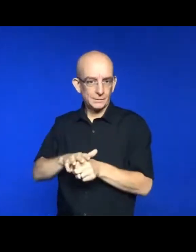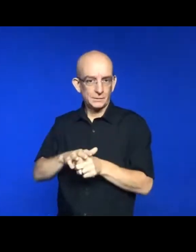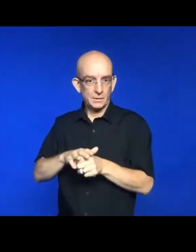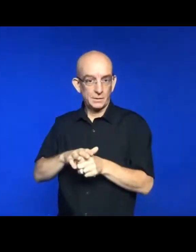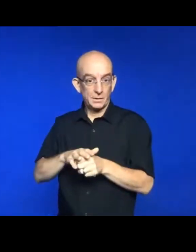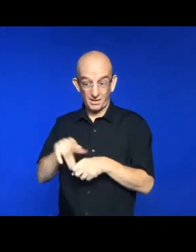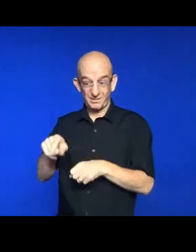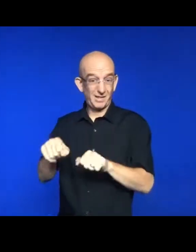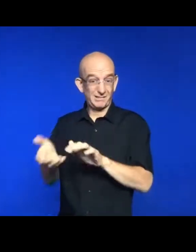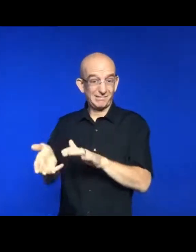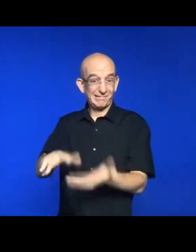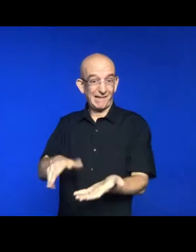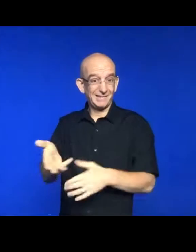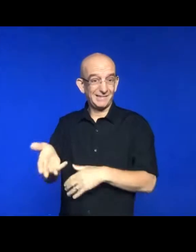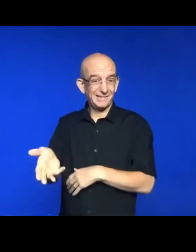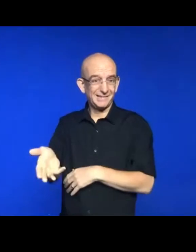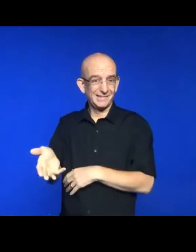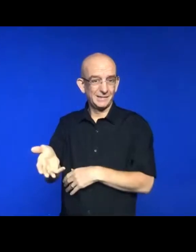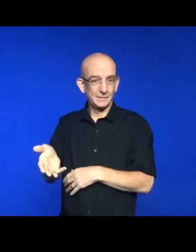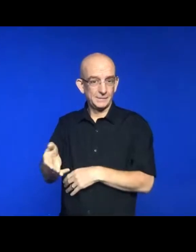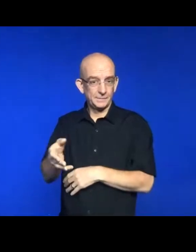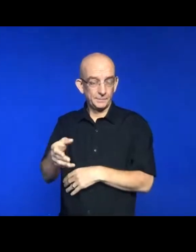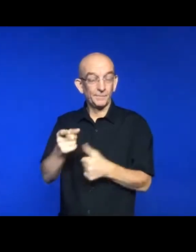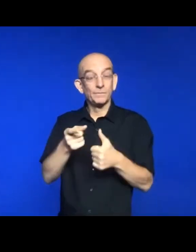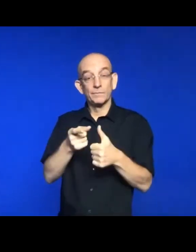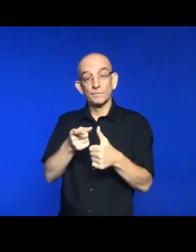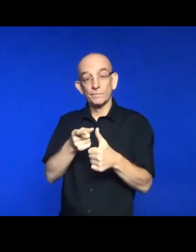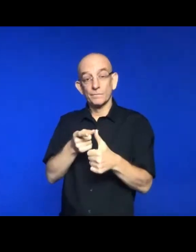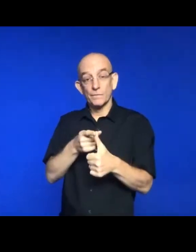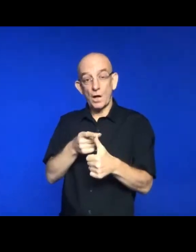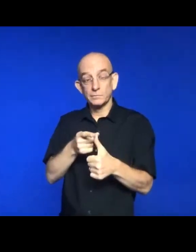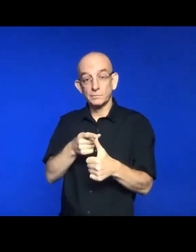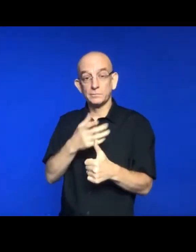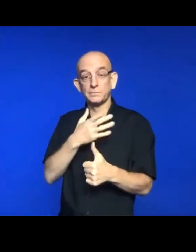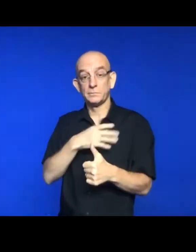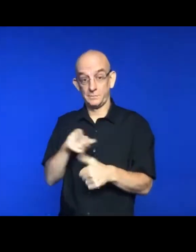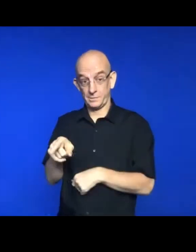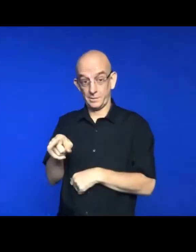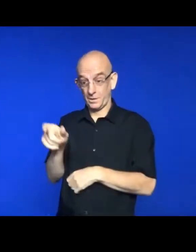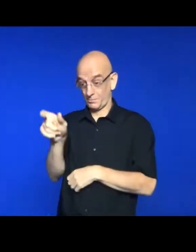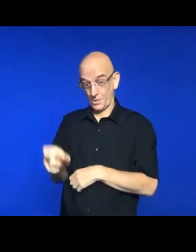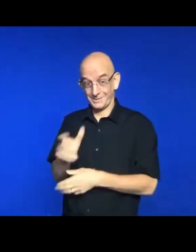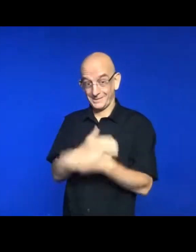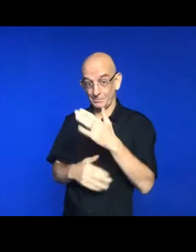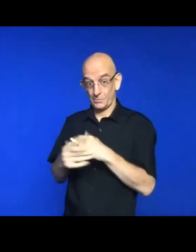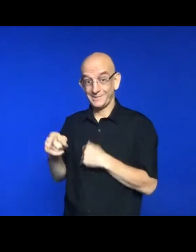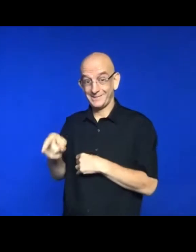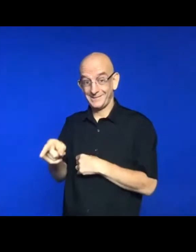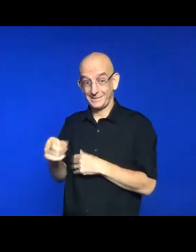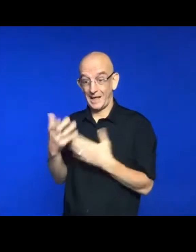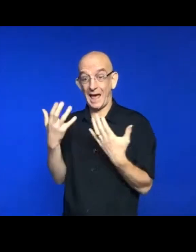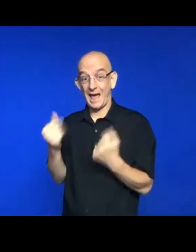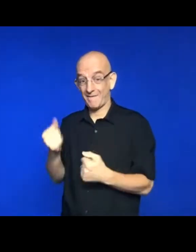thing is, once persons with disabilities have got the disease, we need to make sure